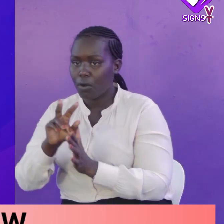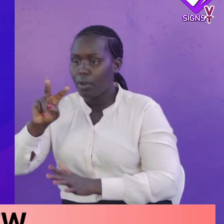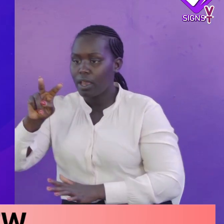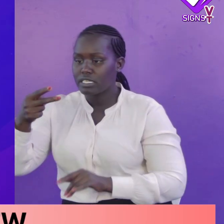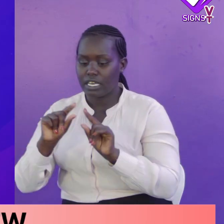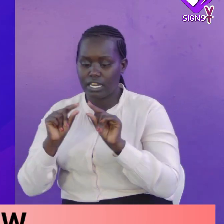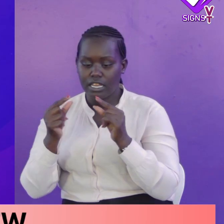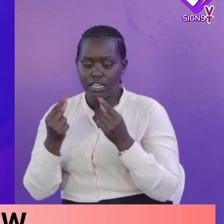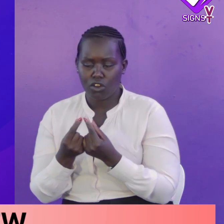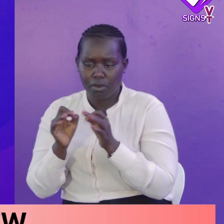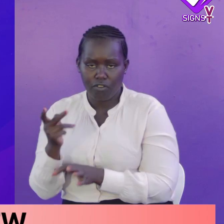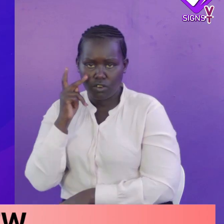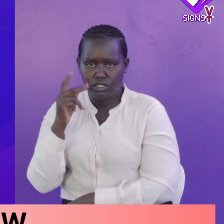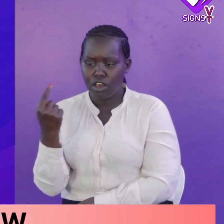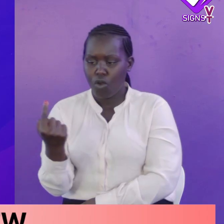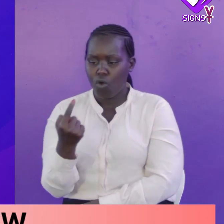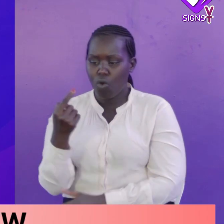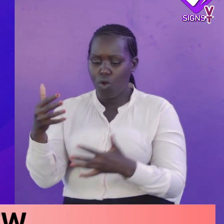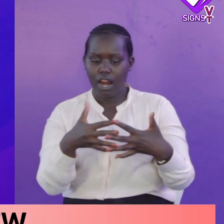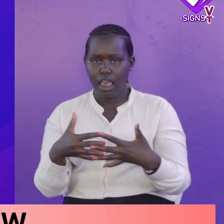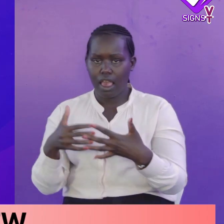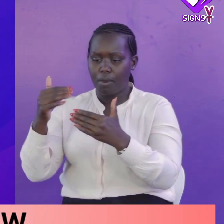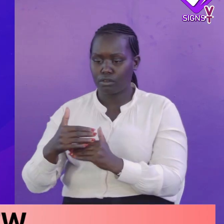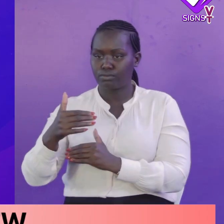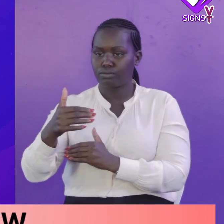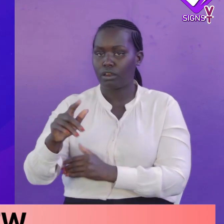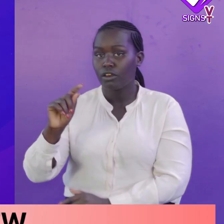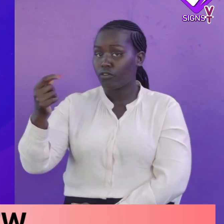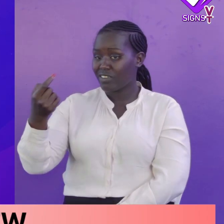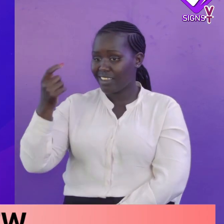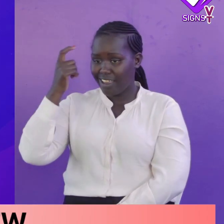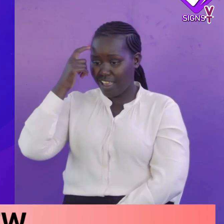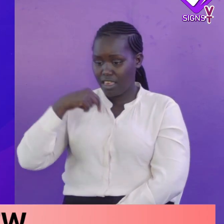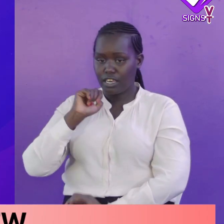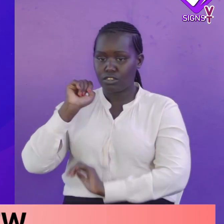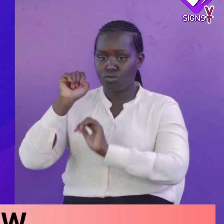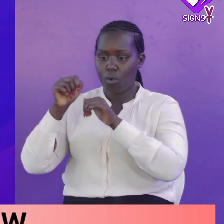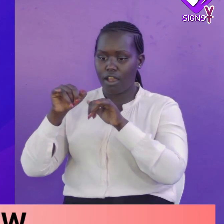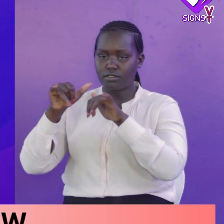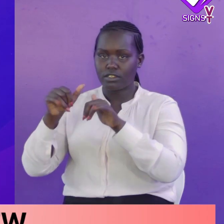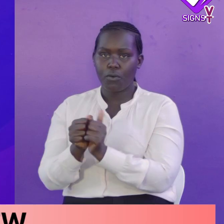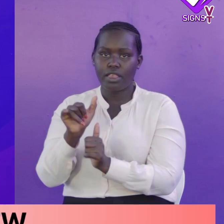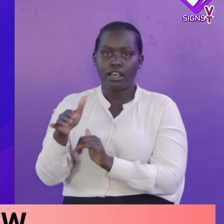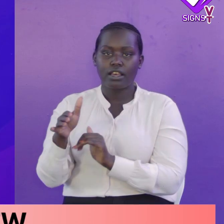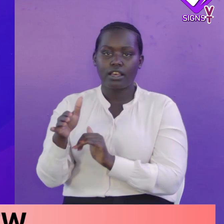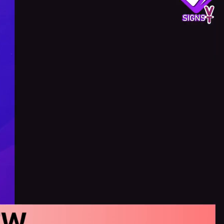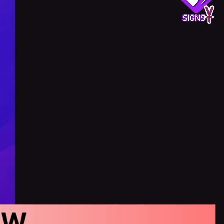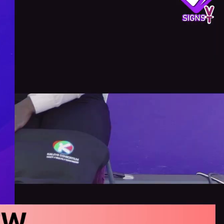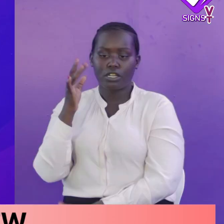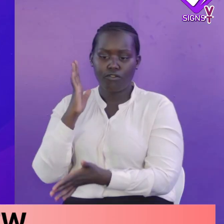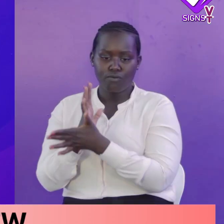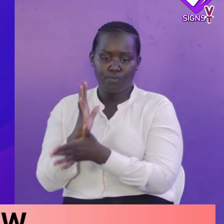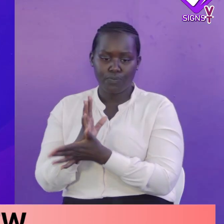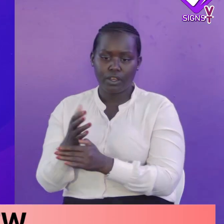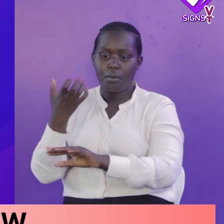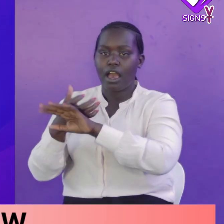see, only America is ahead of Kenya. Yes. And I think we will maintain the momentum, because for sure it will be hard